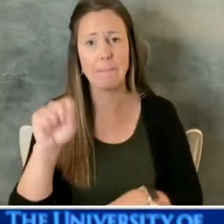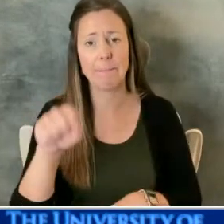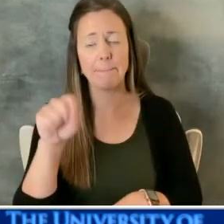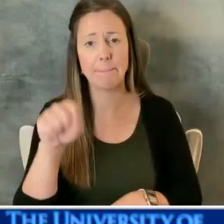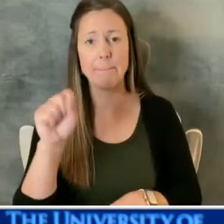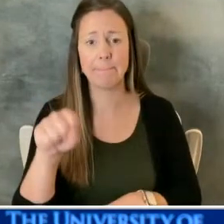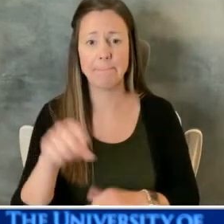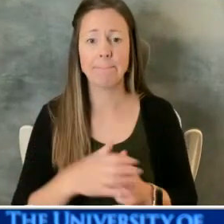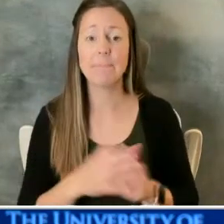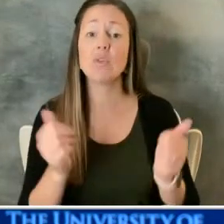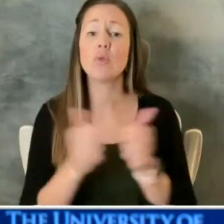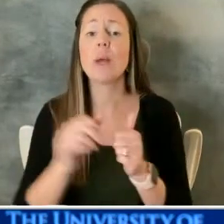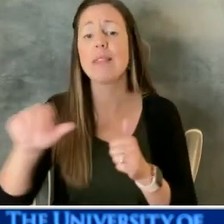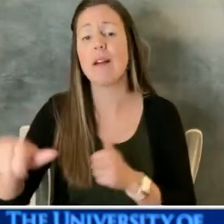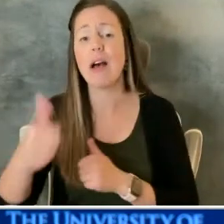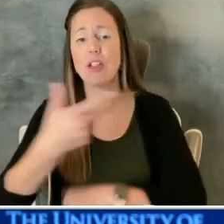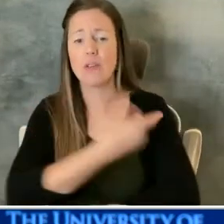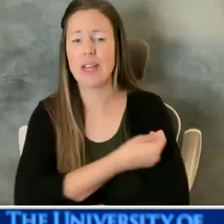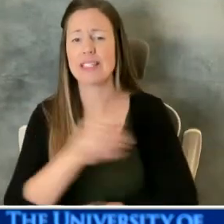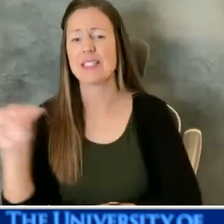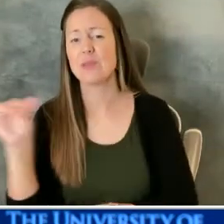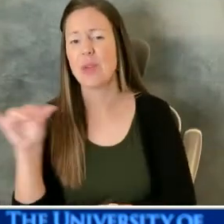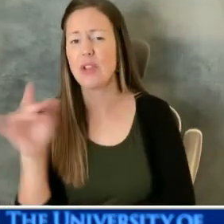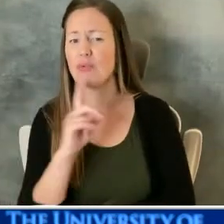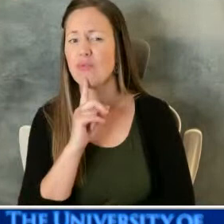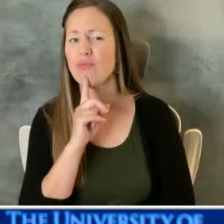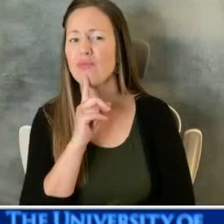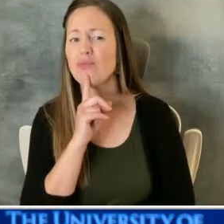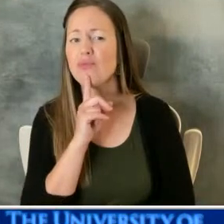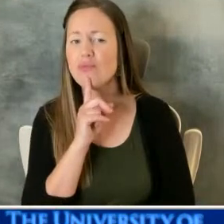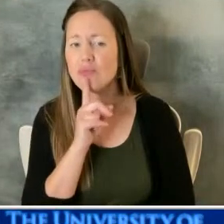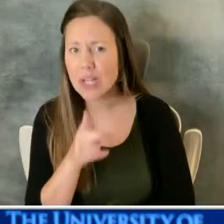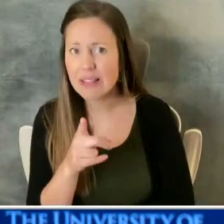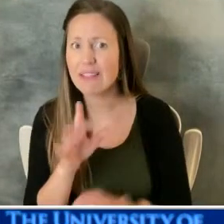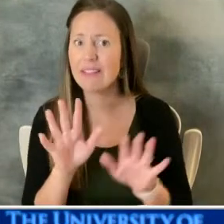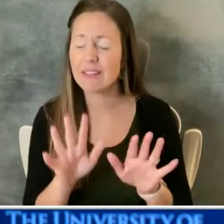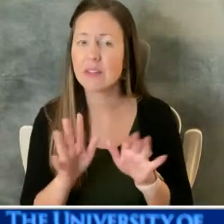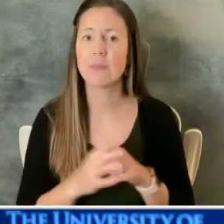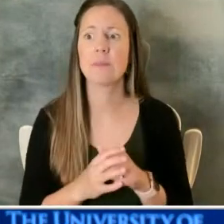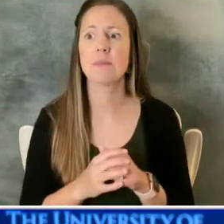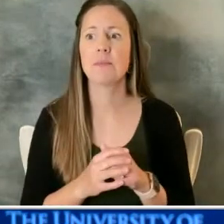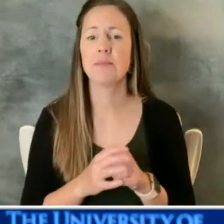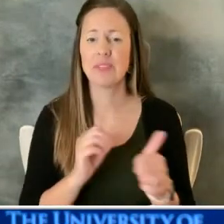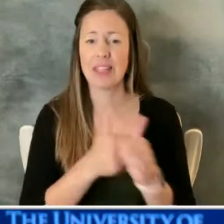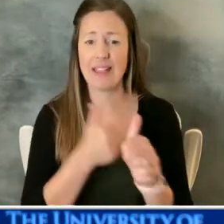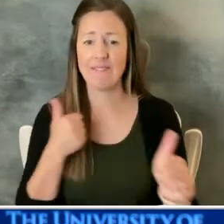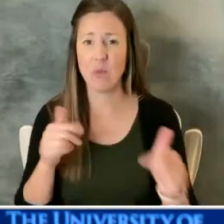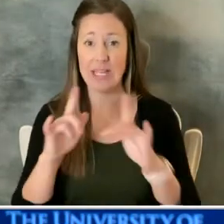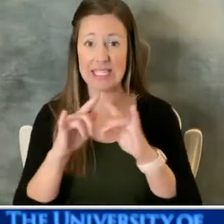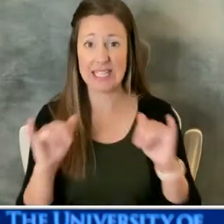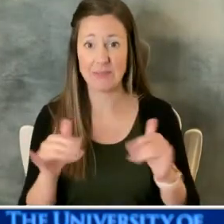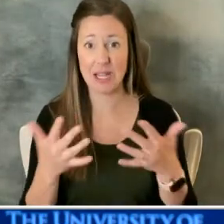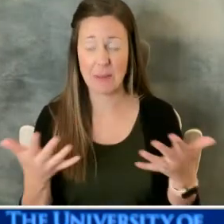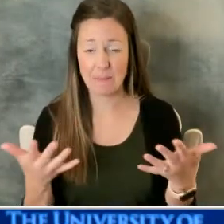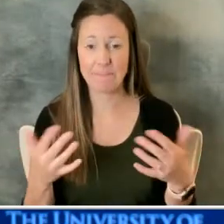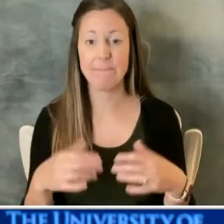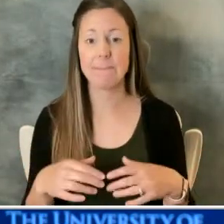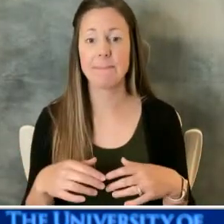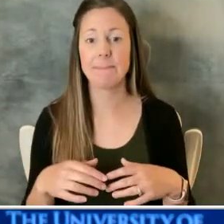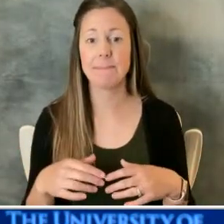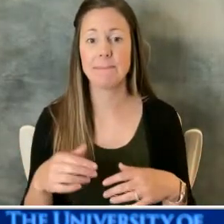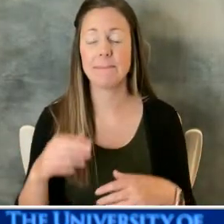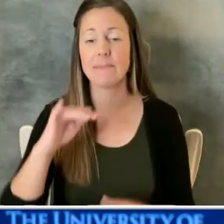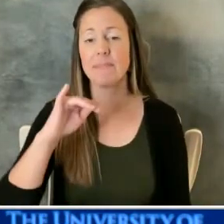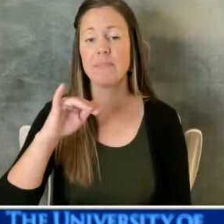other vaccines as well. Really, the biggest one you want to avoid co-administration is Jynneos, which is the